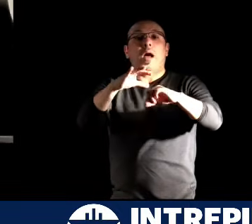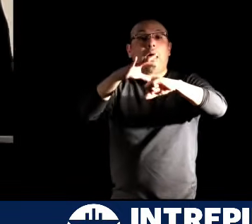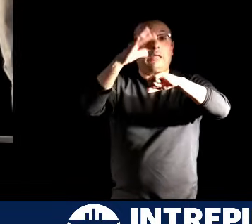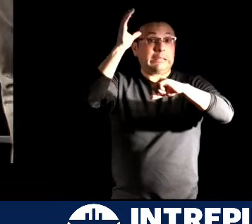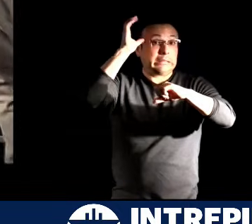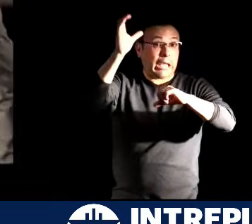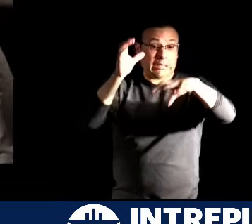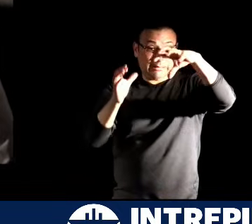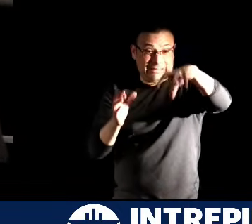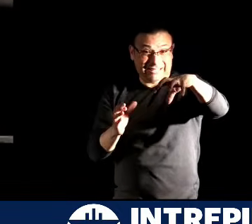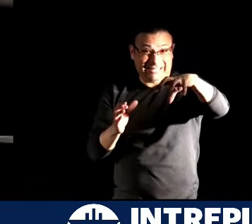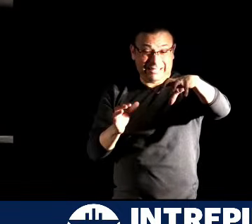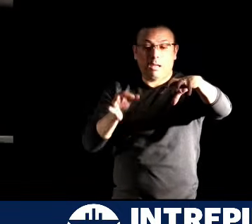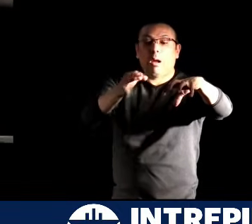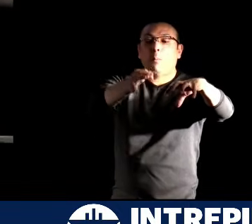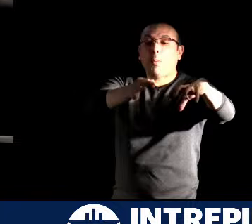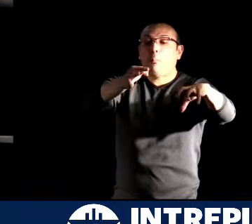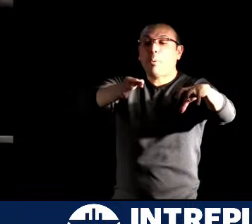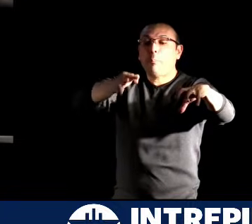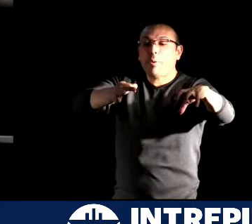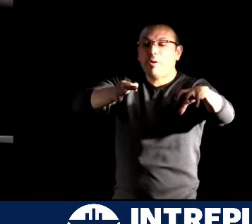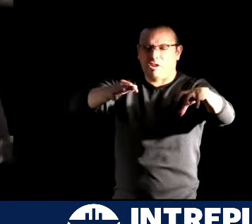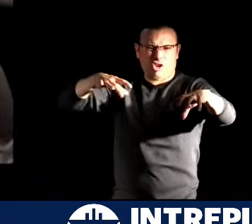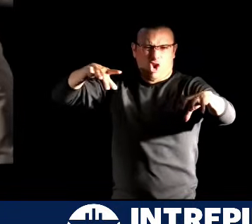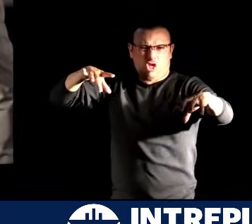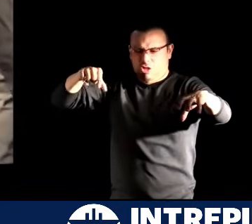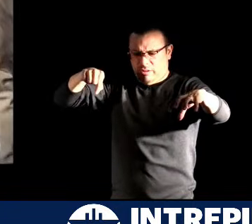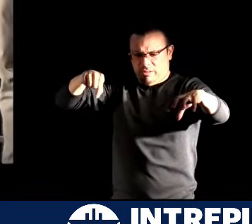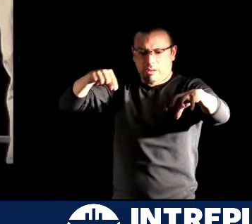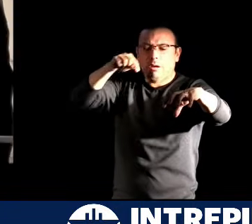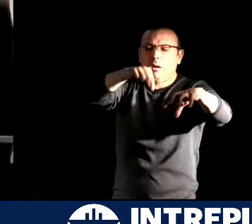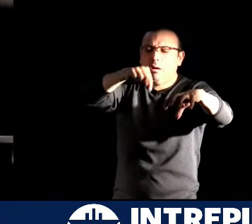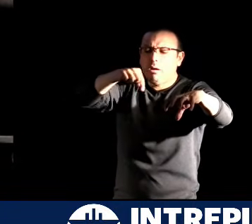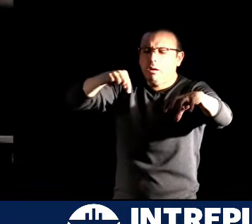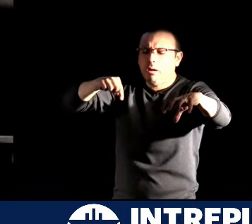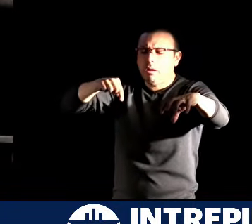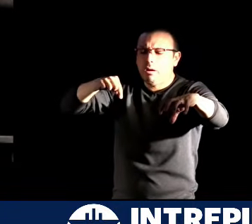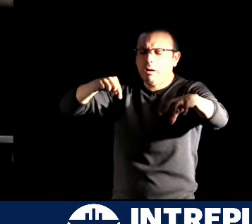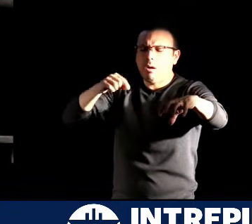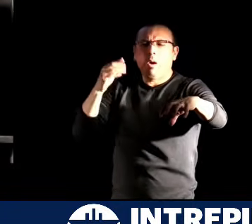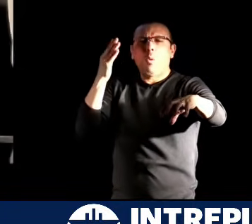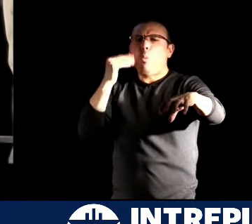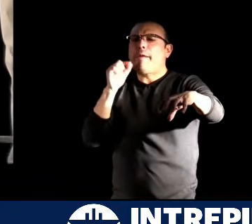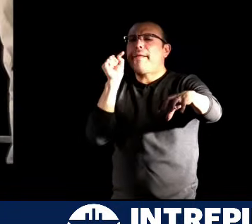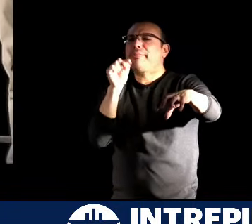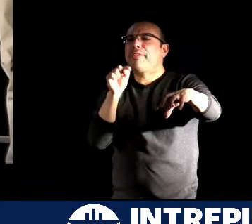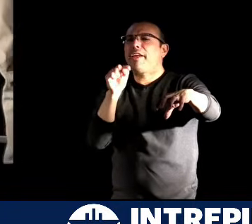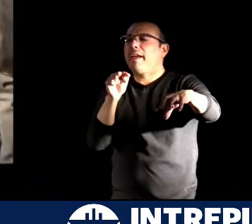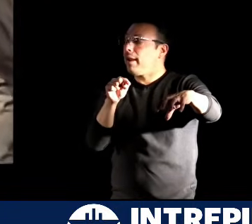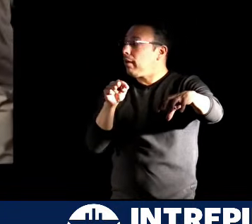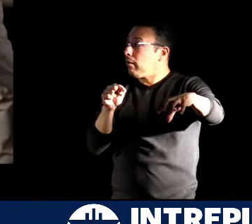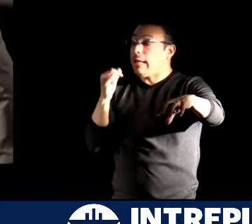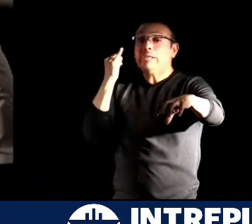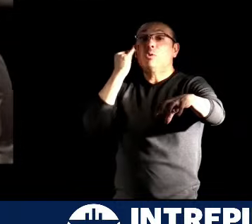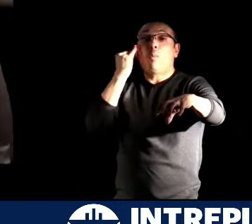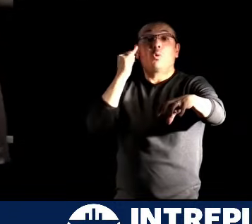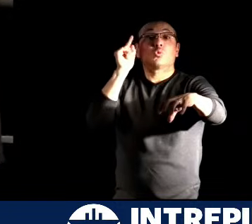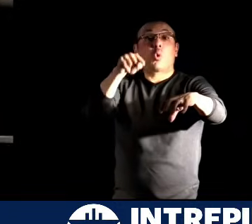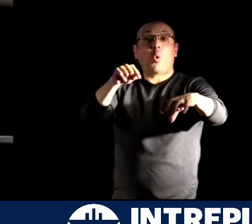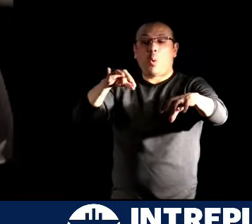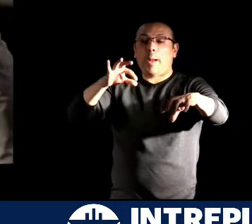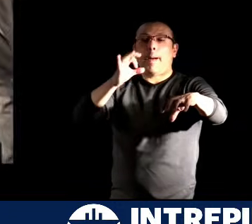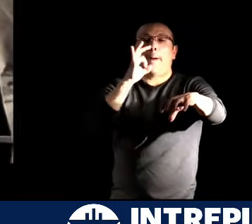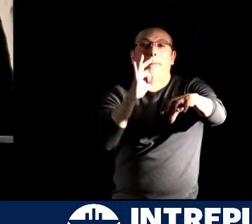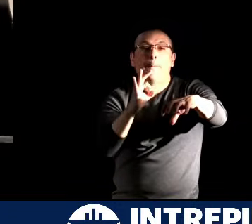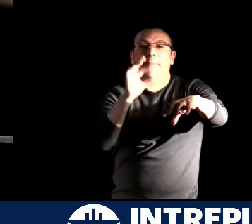And what we see is there's 7 gravity assists that you could get by going to Venus. And what that